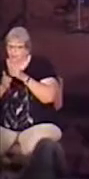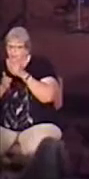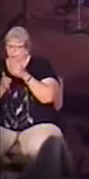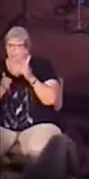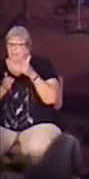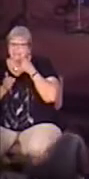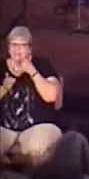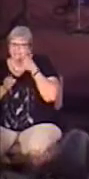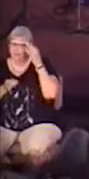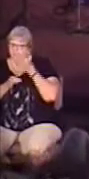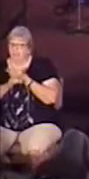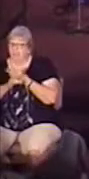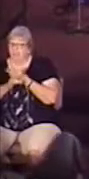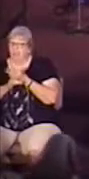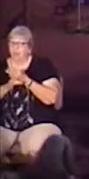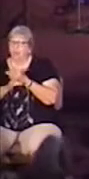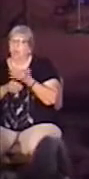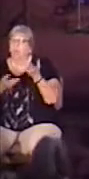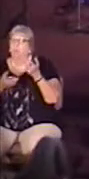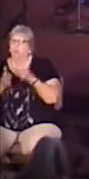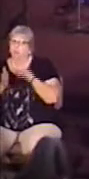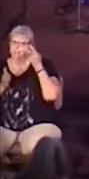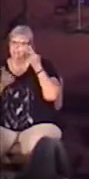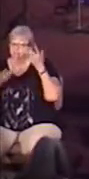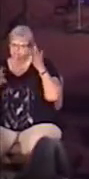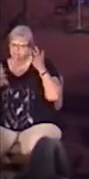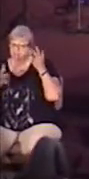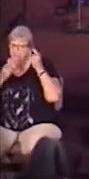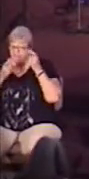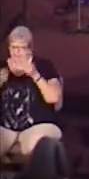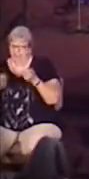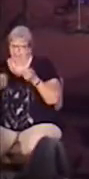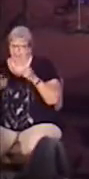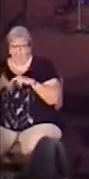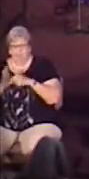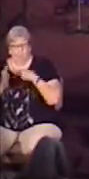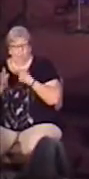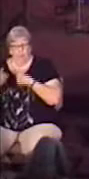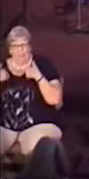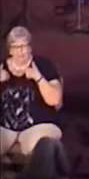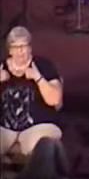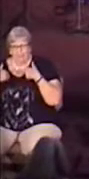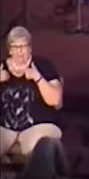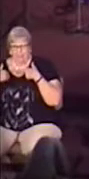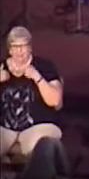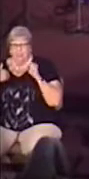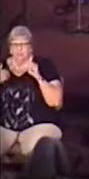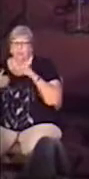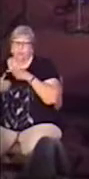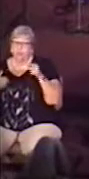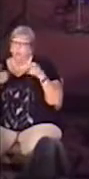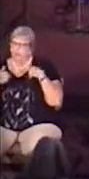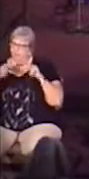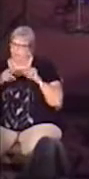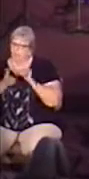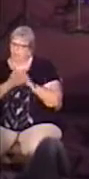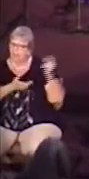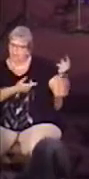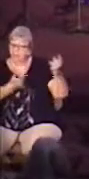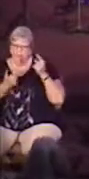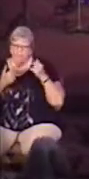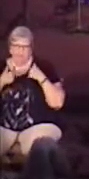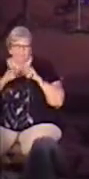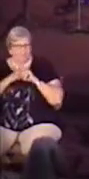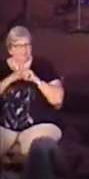the faith was once given. It was once delivered. It means we have it. And so you get people that come along and they have a